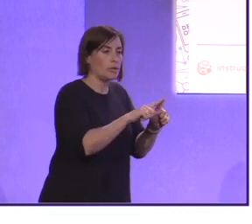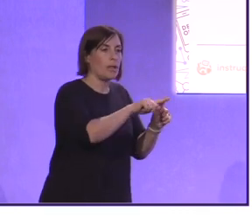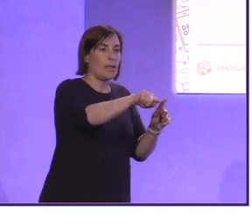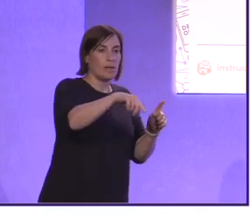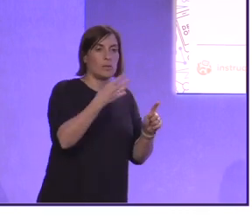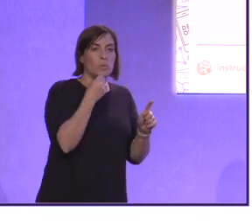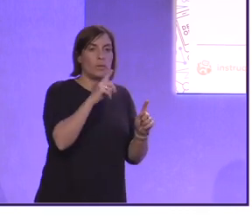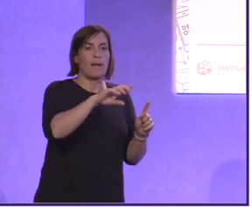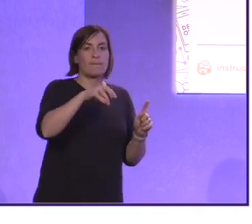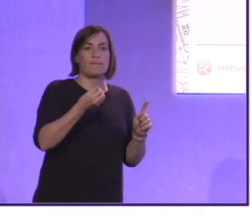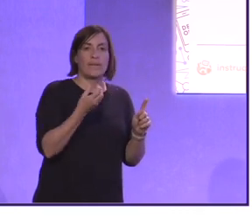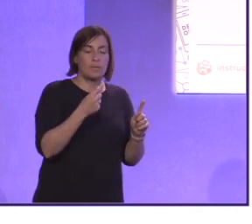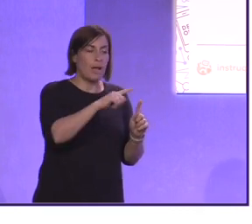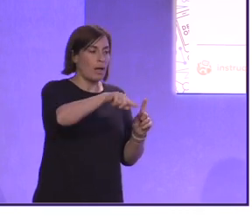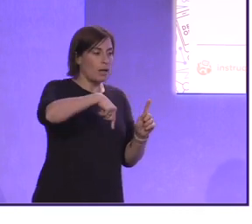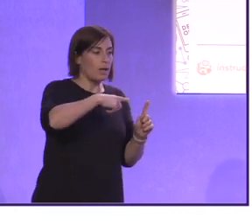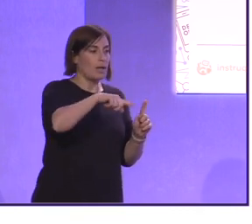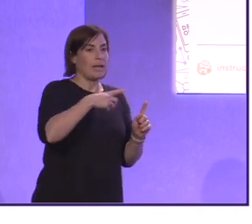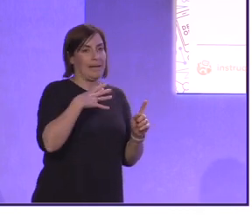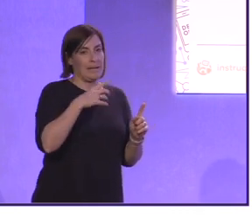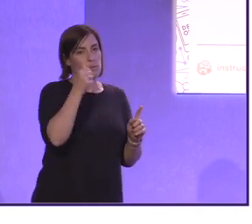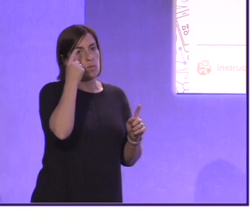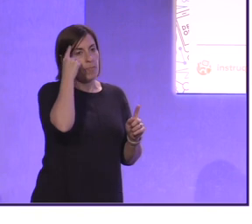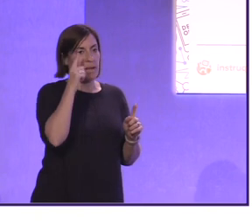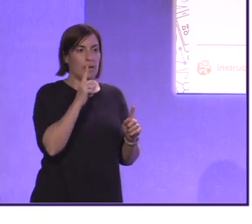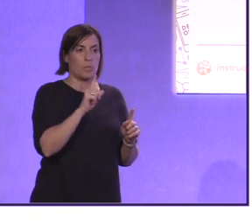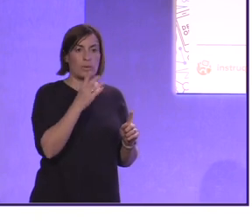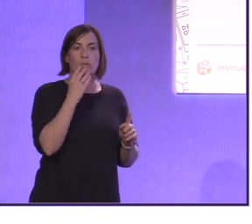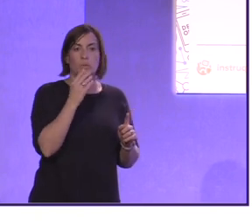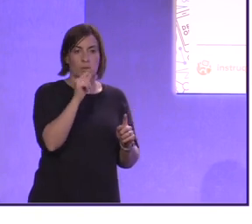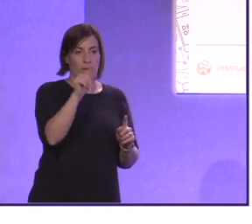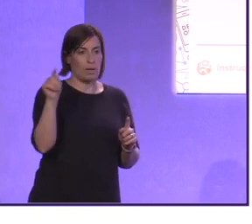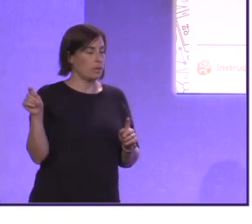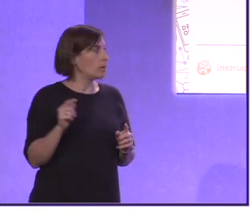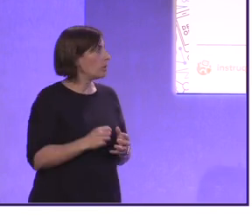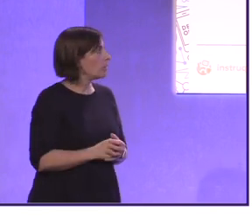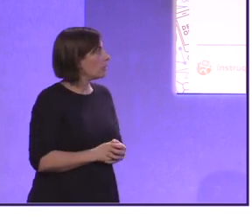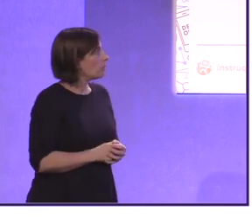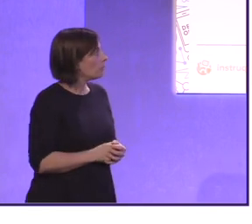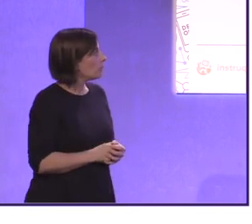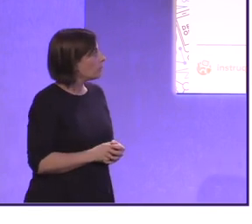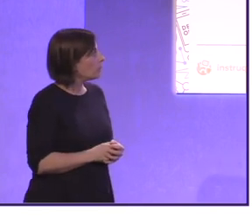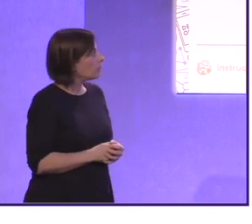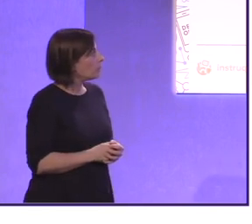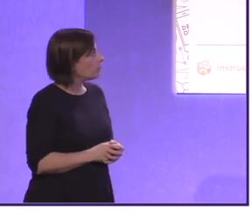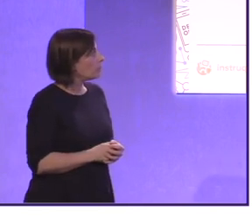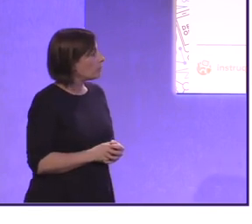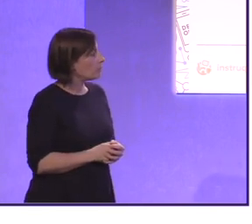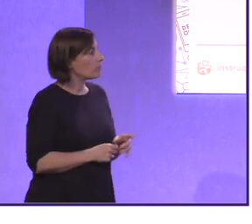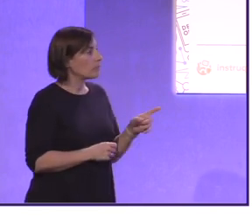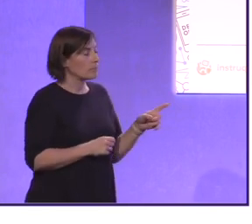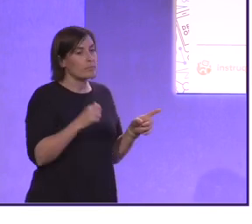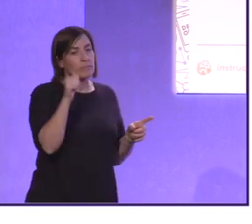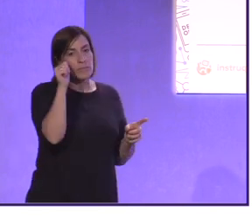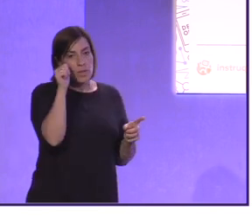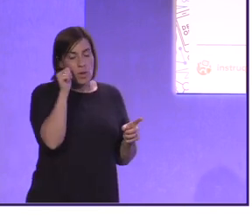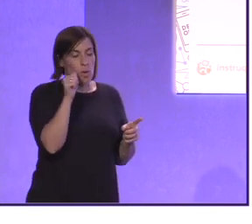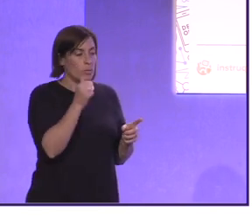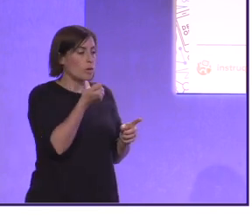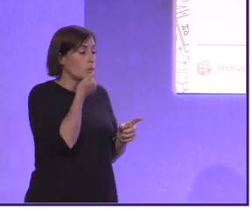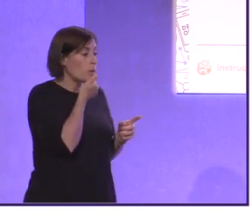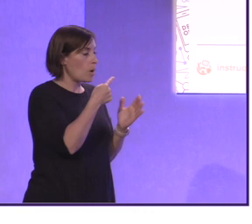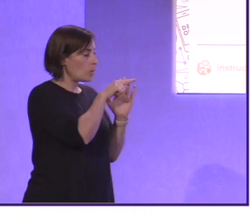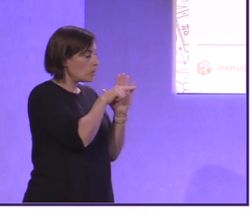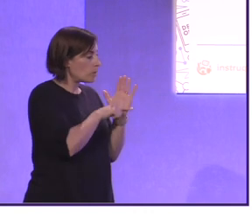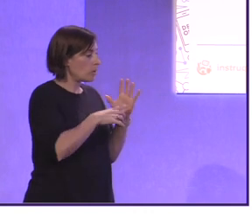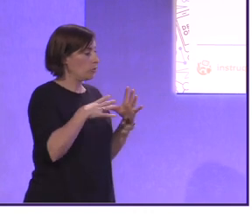trick possibly, because we're overlooking a user or a need or mm-hmm. something somewhere. I'm sure we can all relate to that situation where we've got code that's ready to ship, but the business